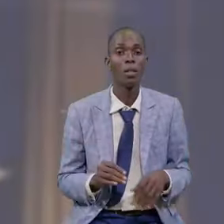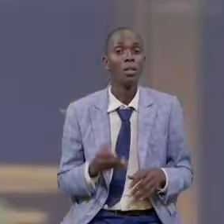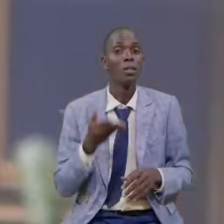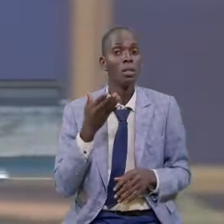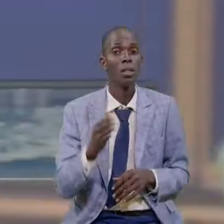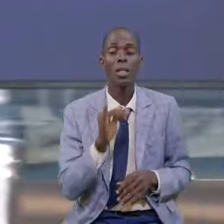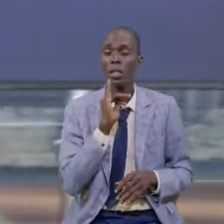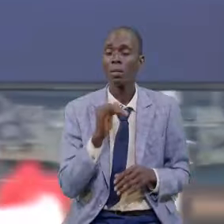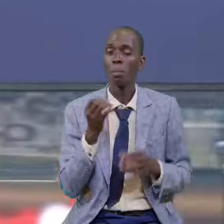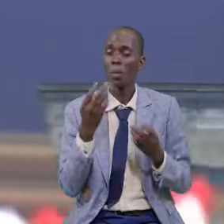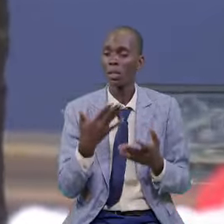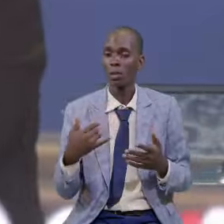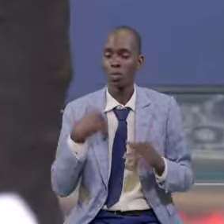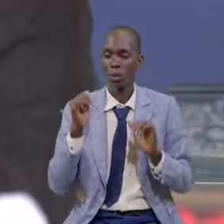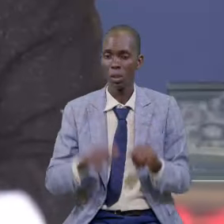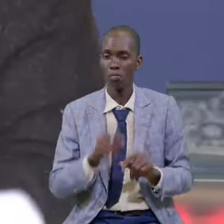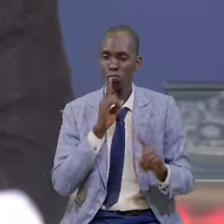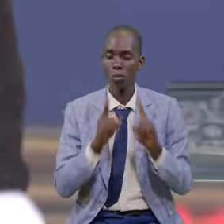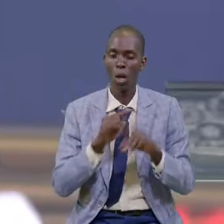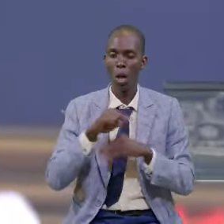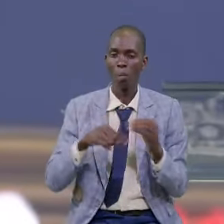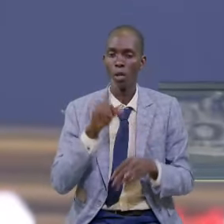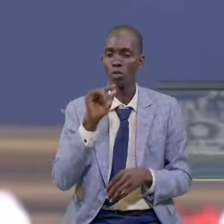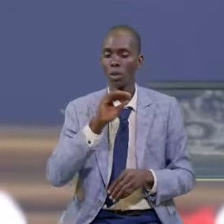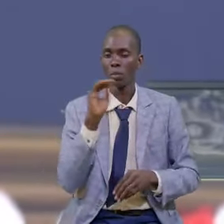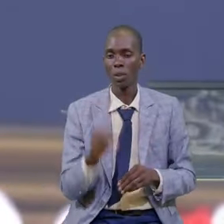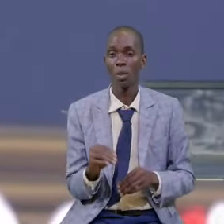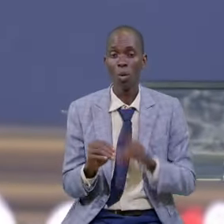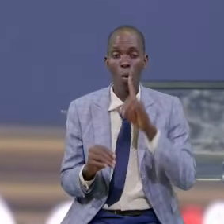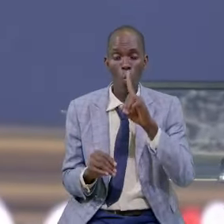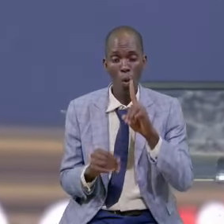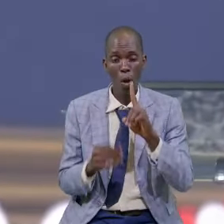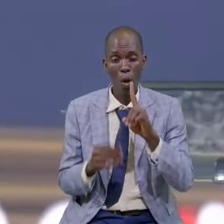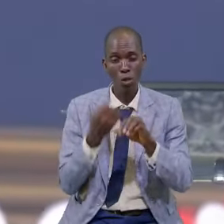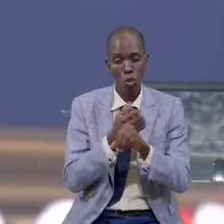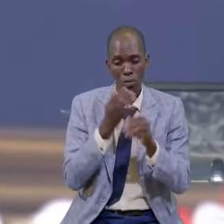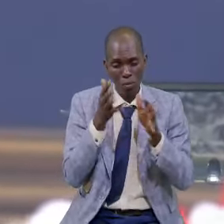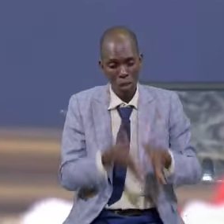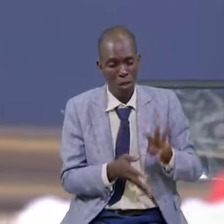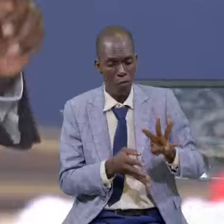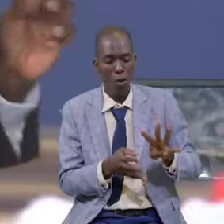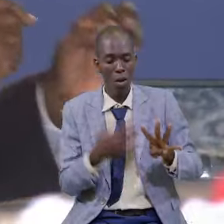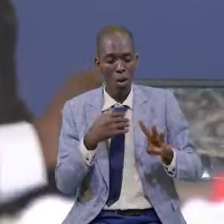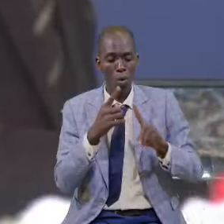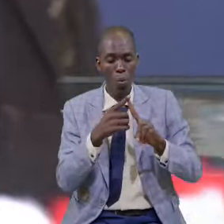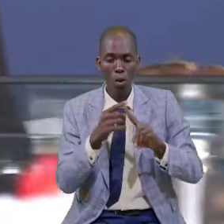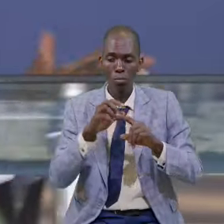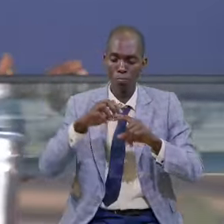took that, he threw it on him. And the only open space,